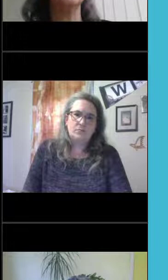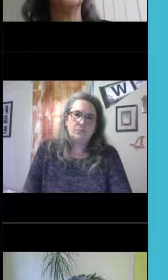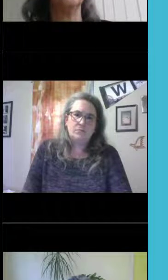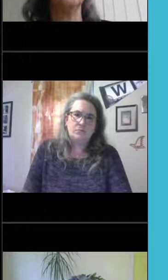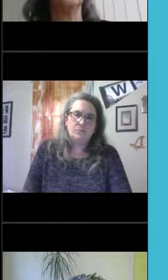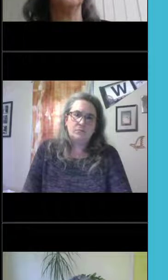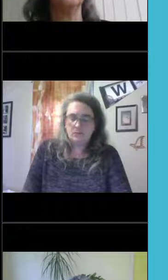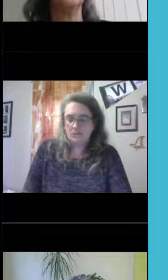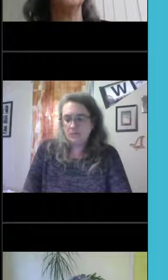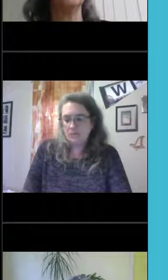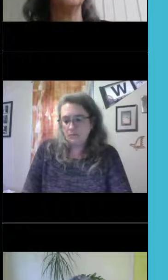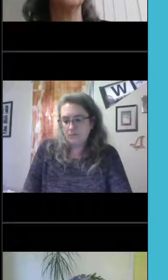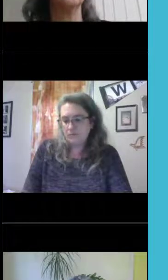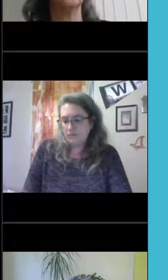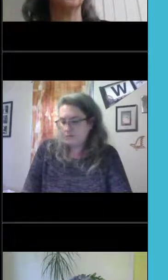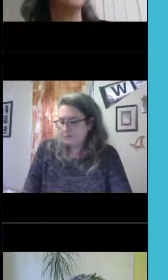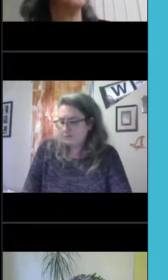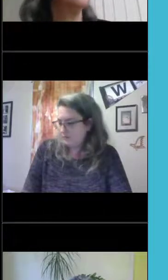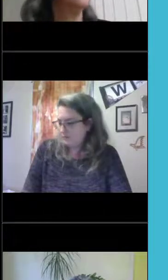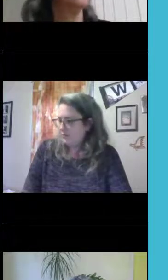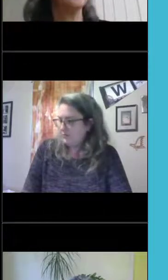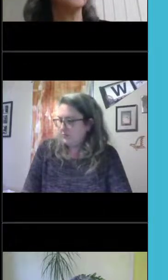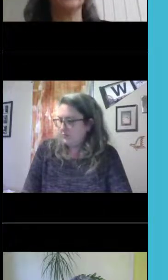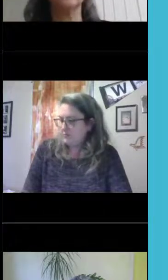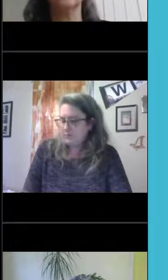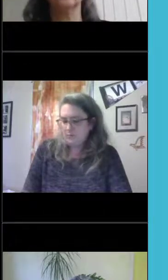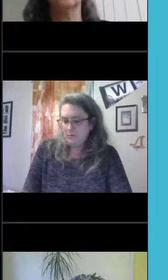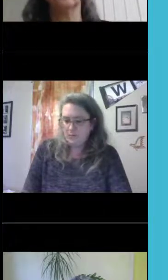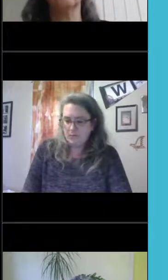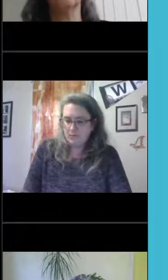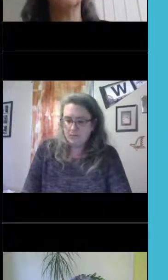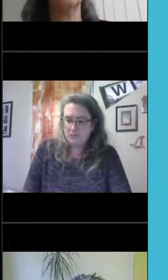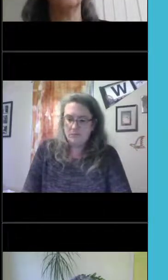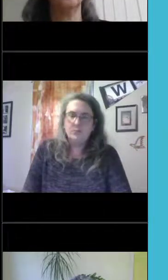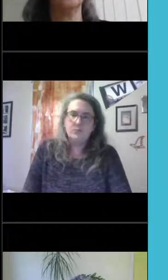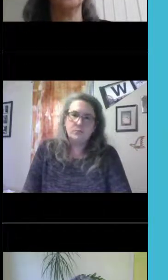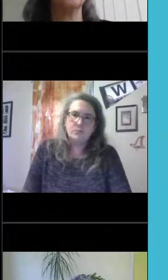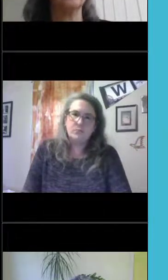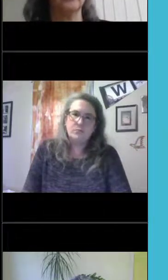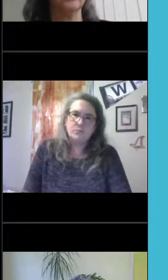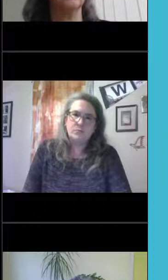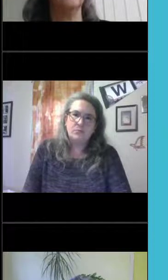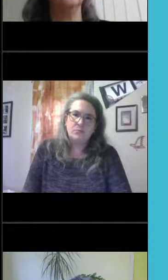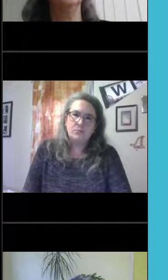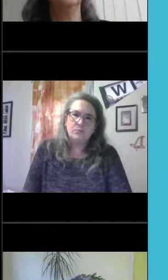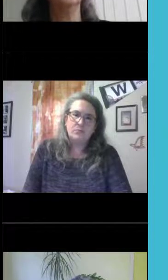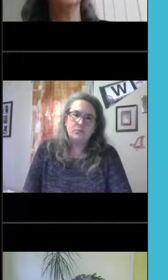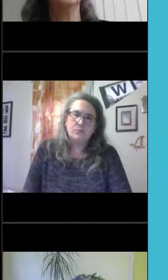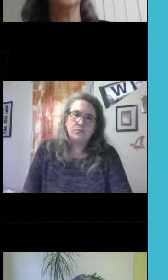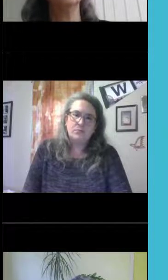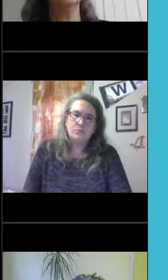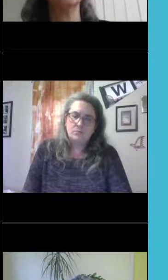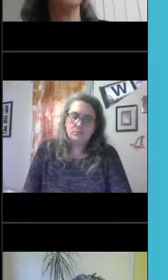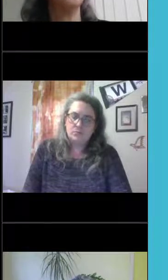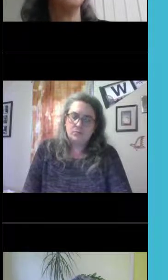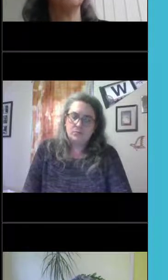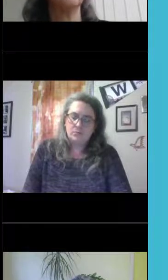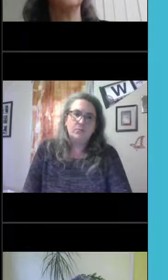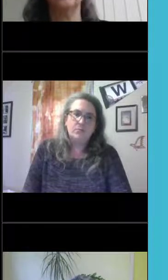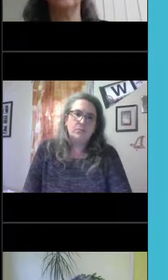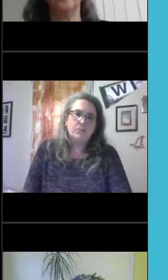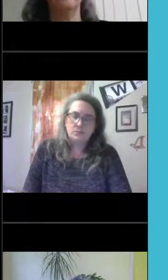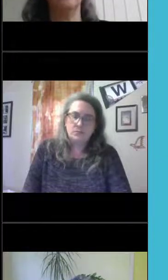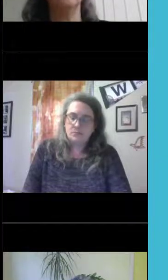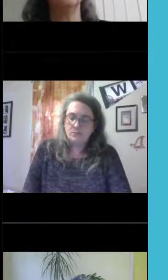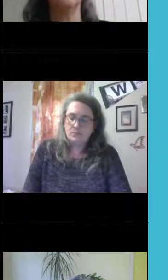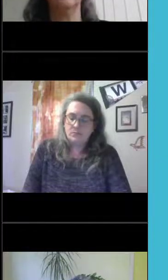some cases, they reported that police were supportive and responsive and took their reports seriously. In other cases, you know, there's